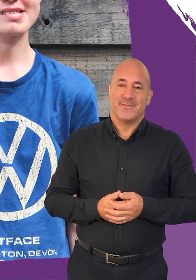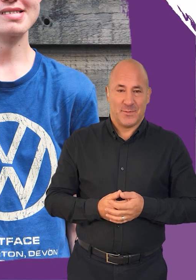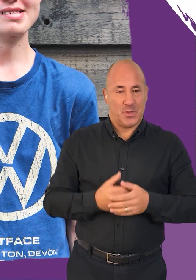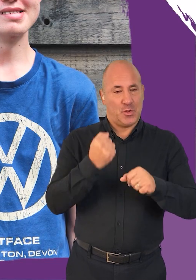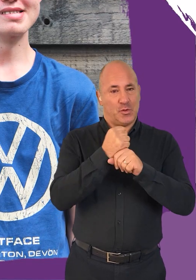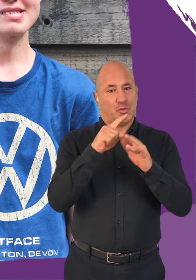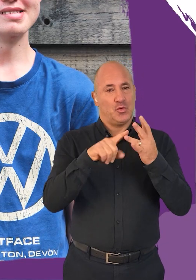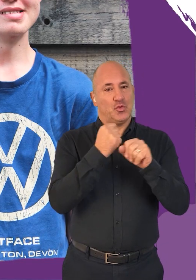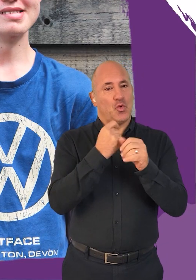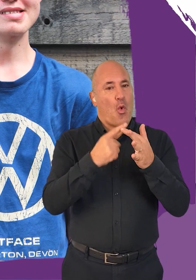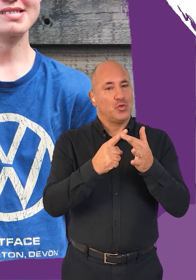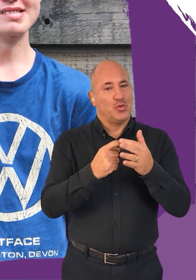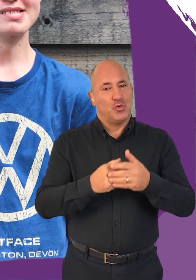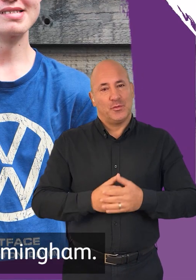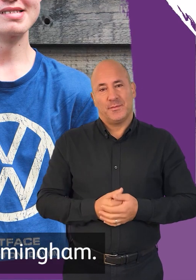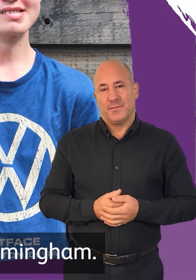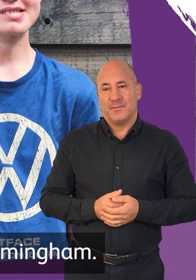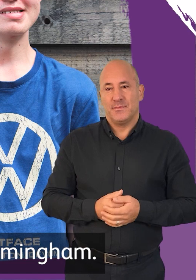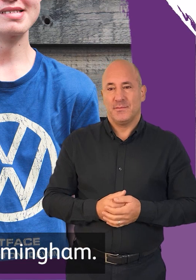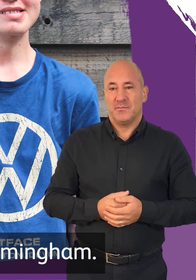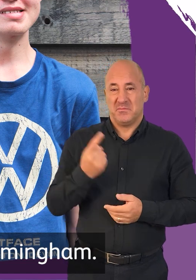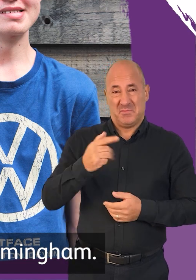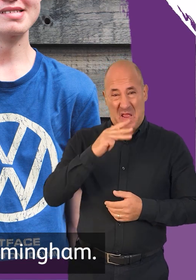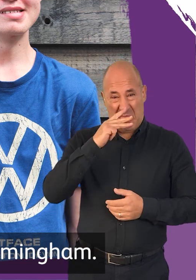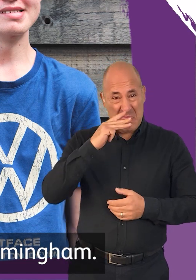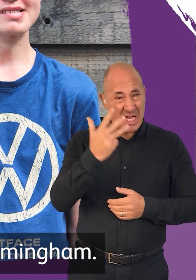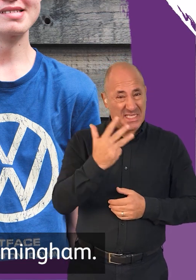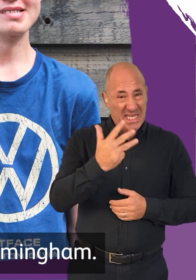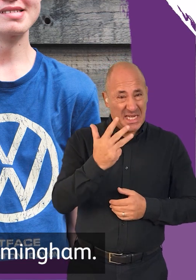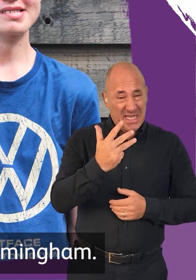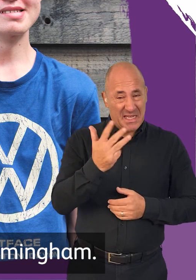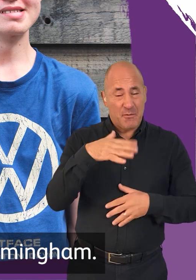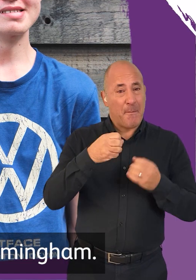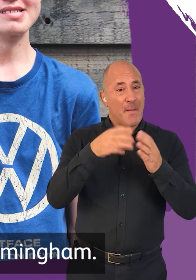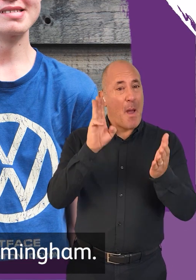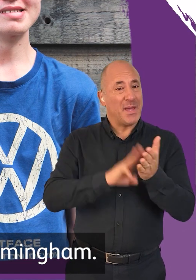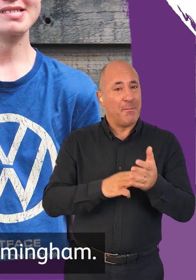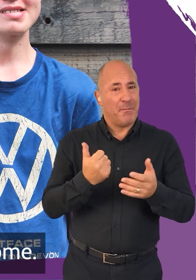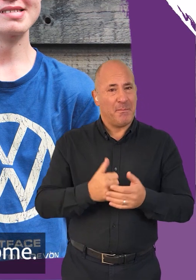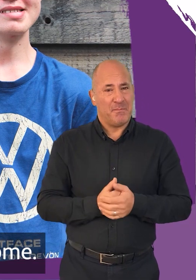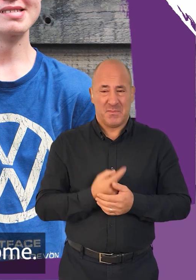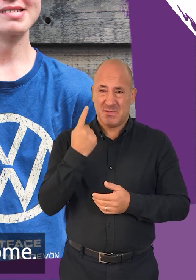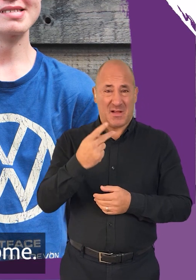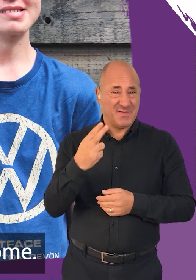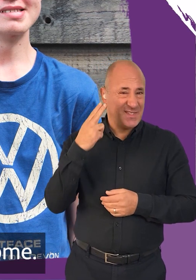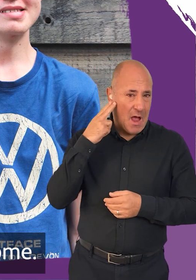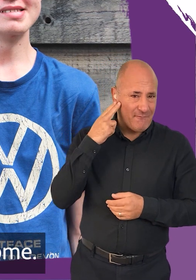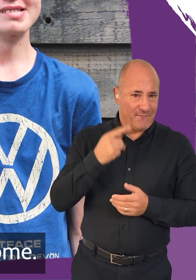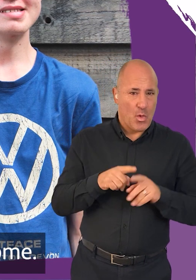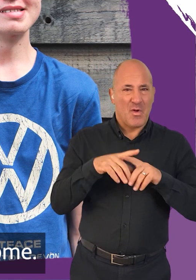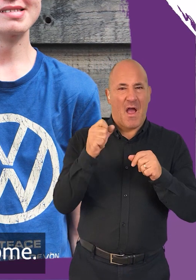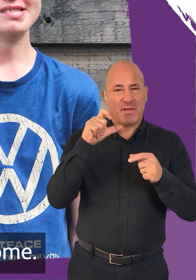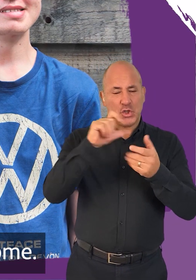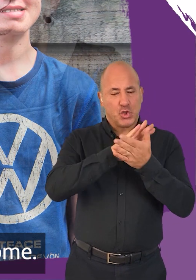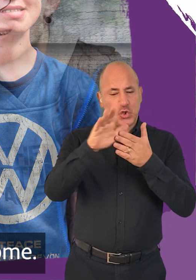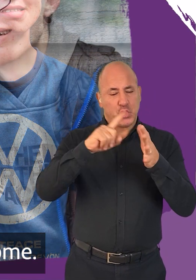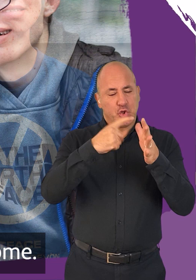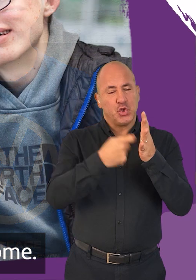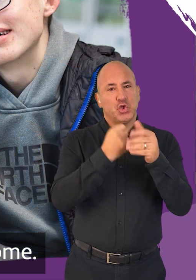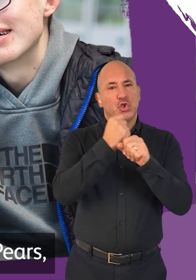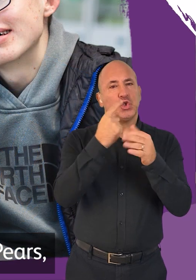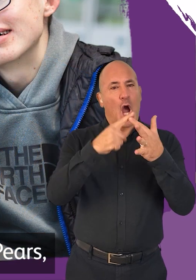George Cook. George is 19 years old and from Birmingham. George is deaf and has Charge